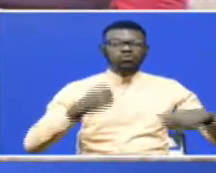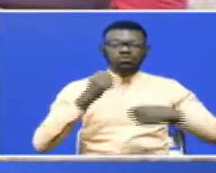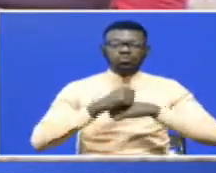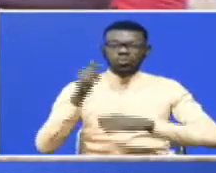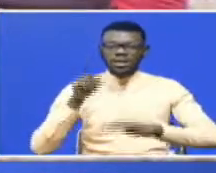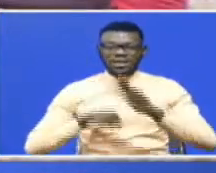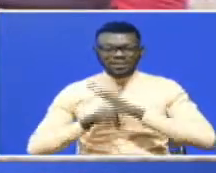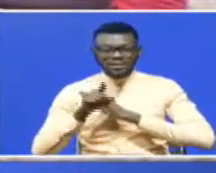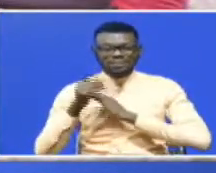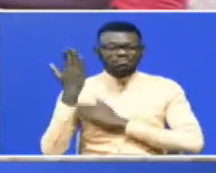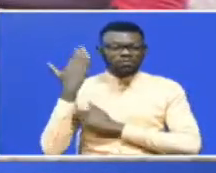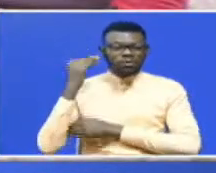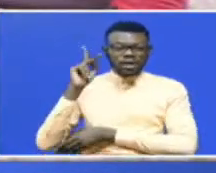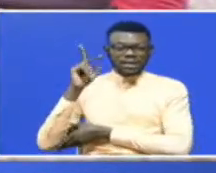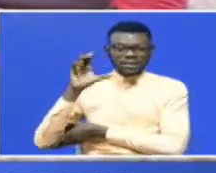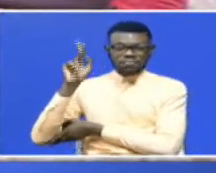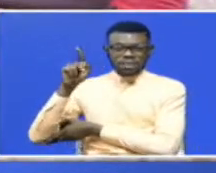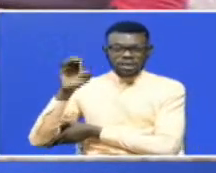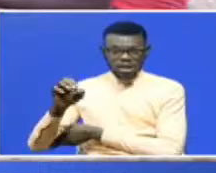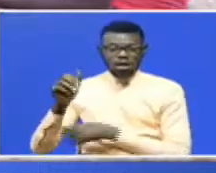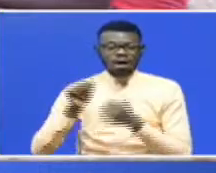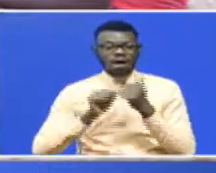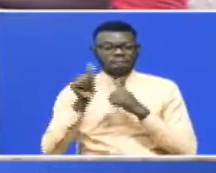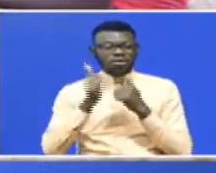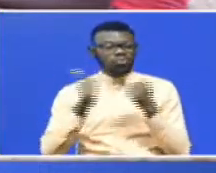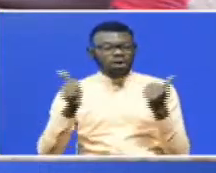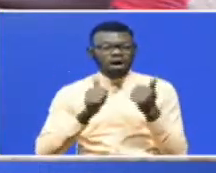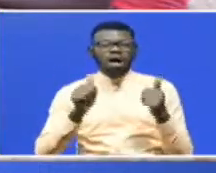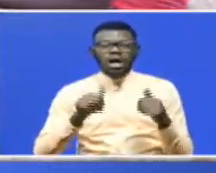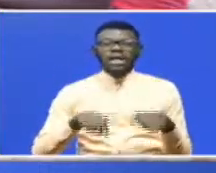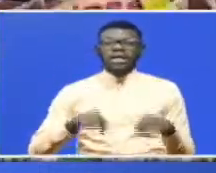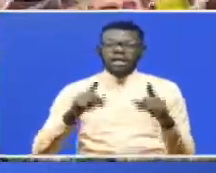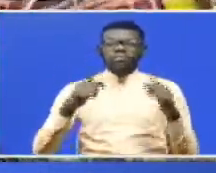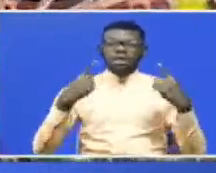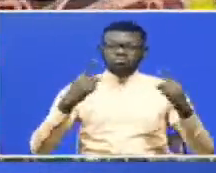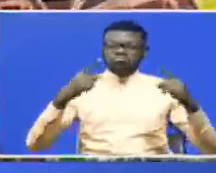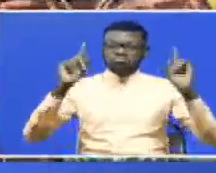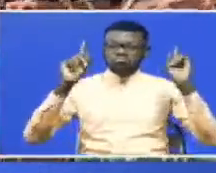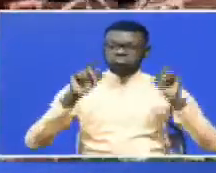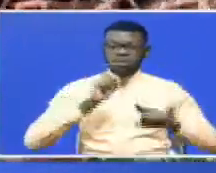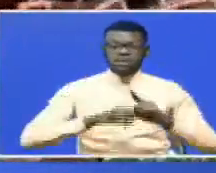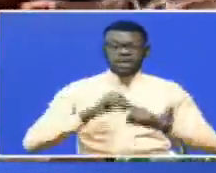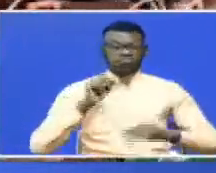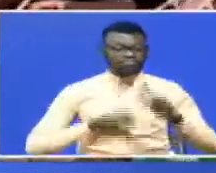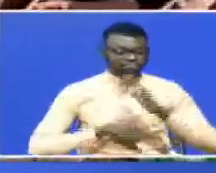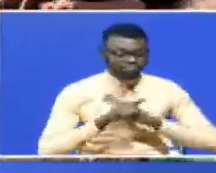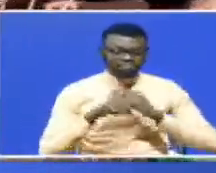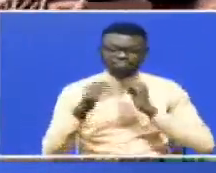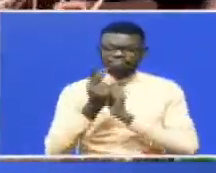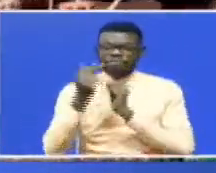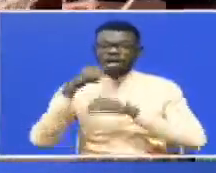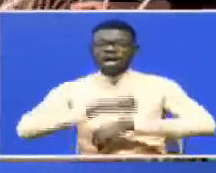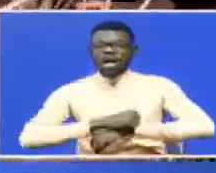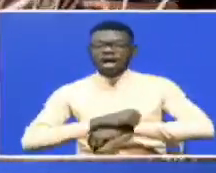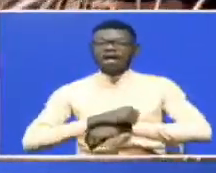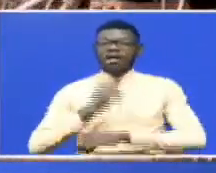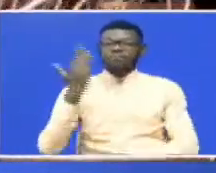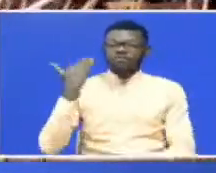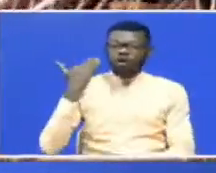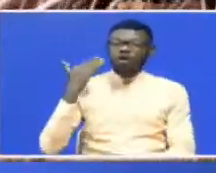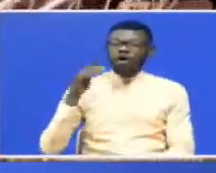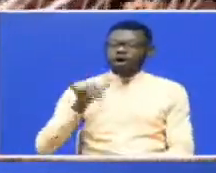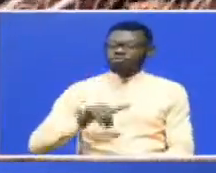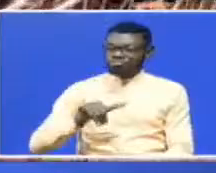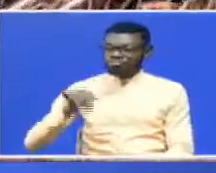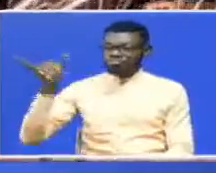impressive results in KCPE. Her star would continue to shine shortly after joining high school when she was invited to the United